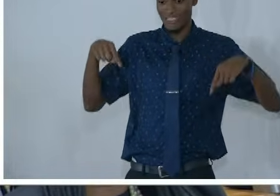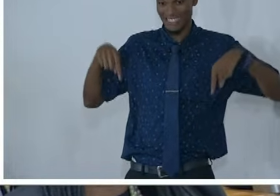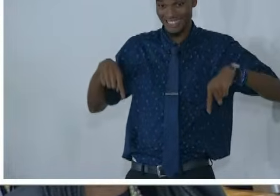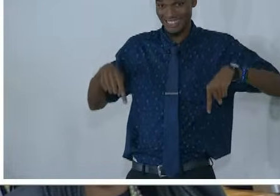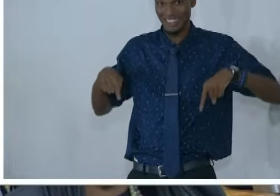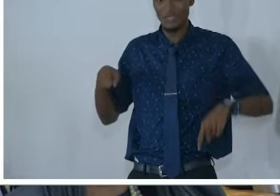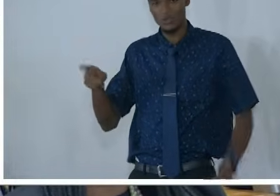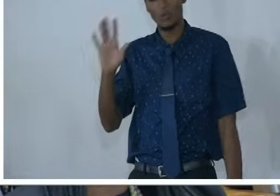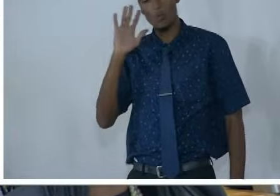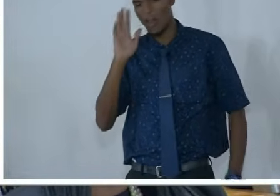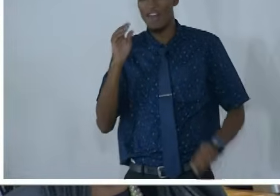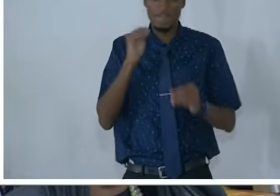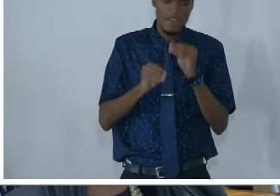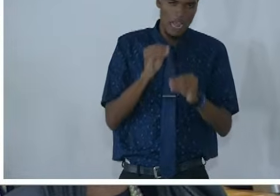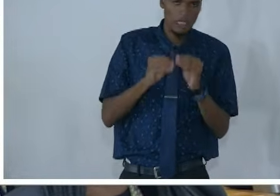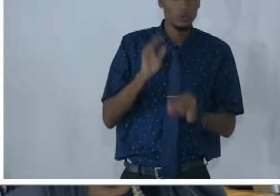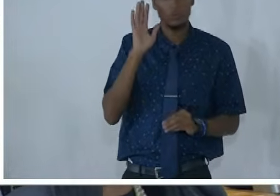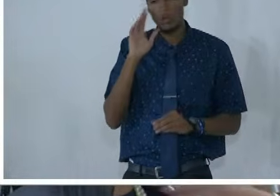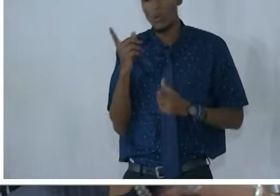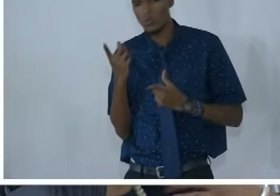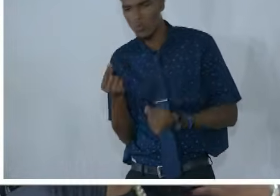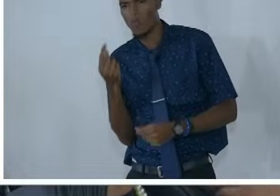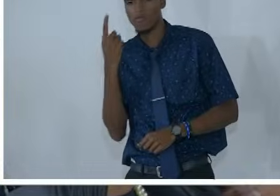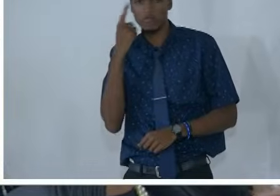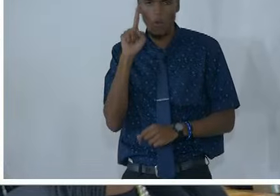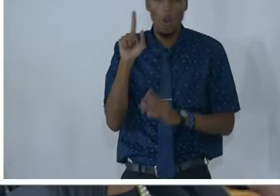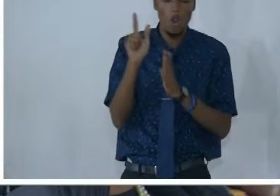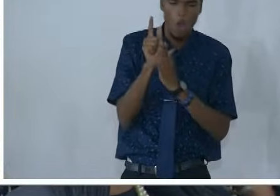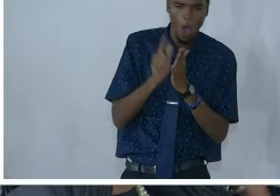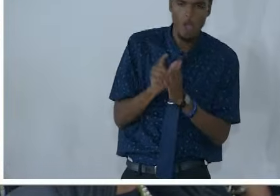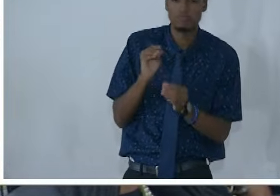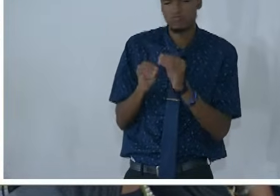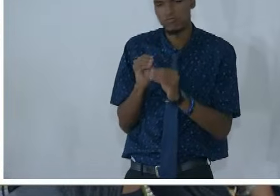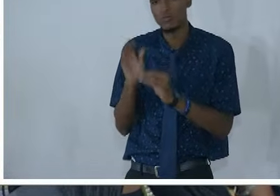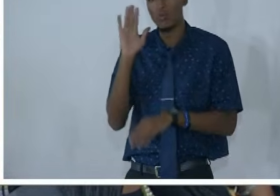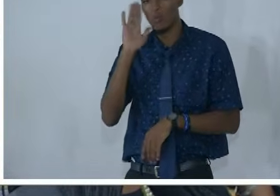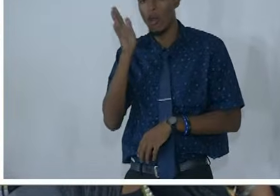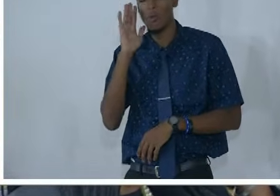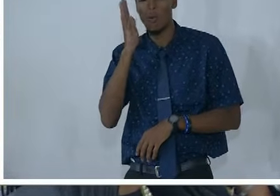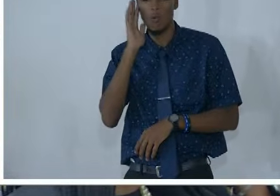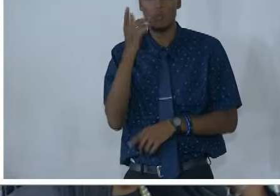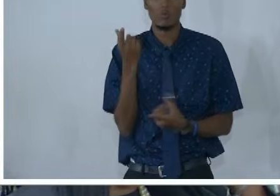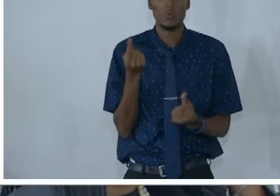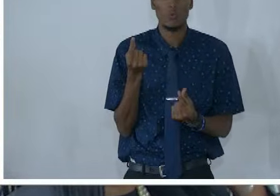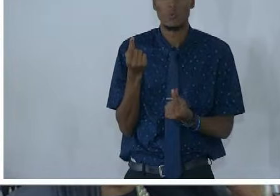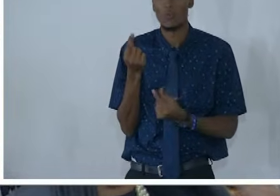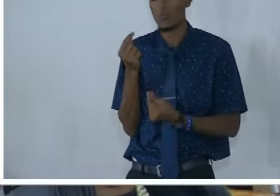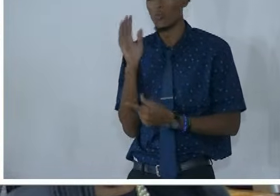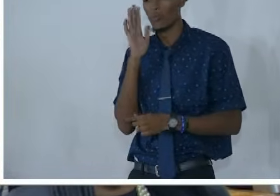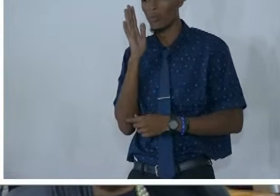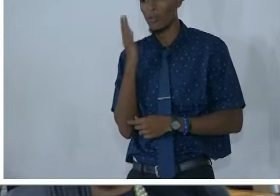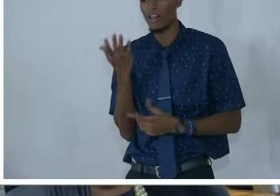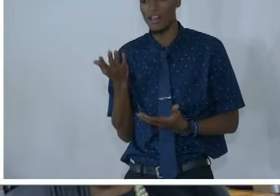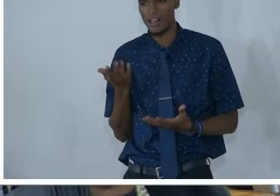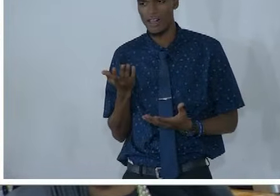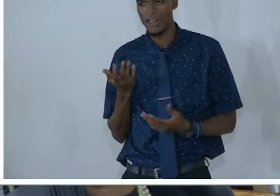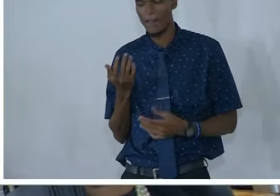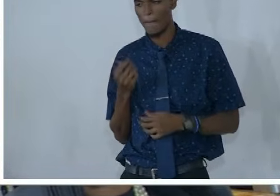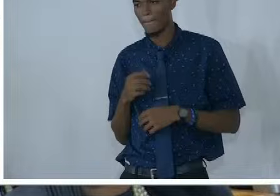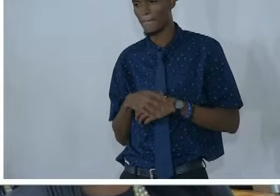to the legislation that governs it in dealing with the issue of land